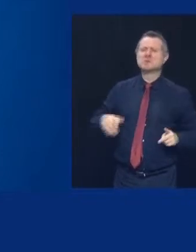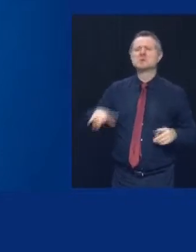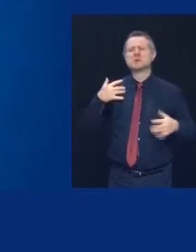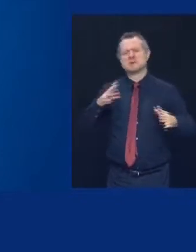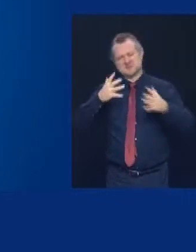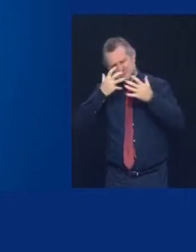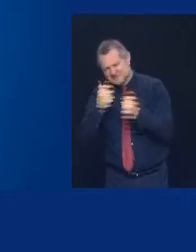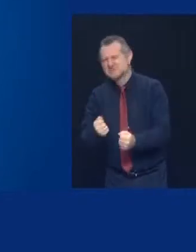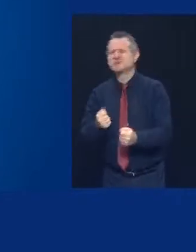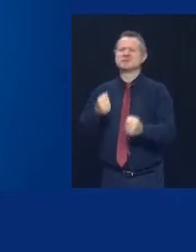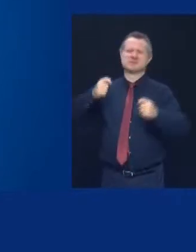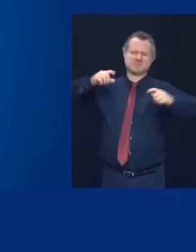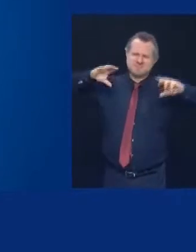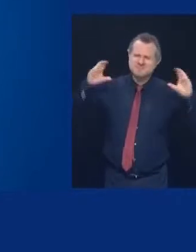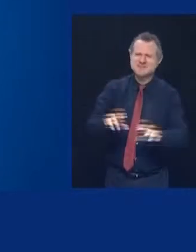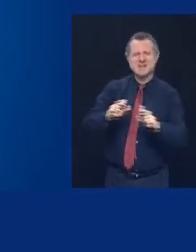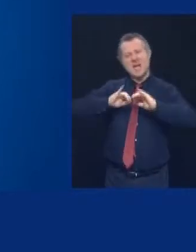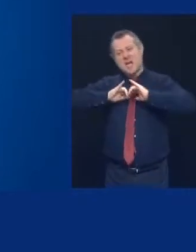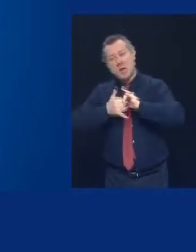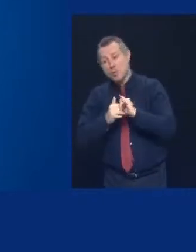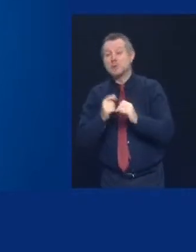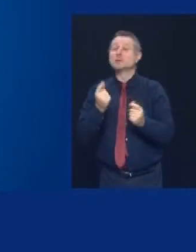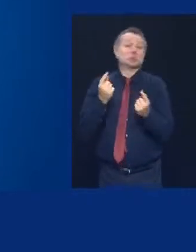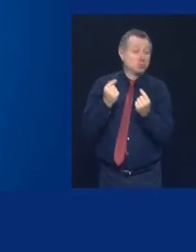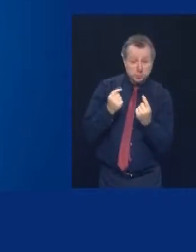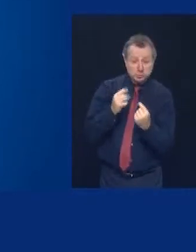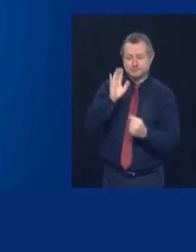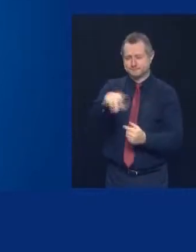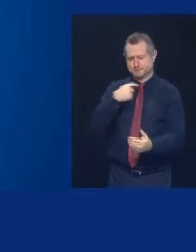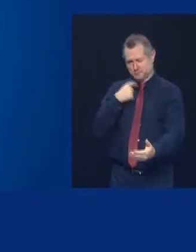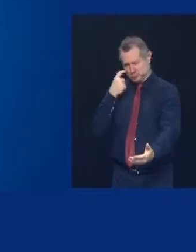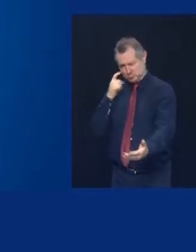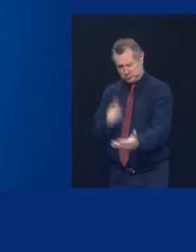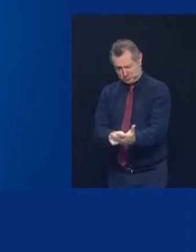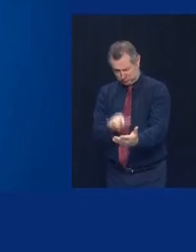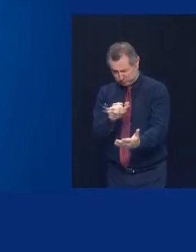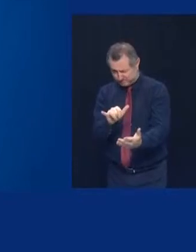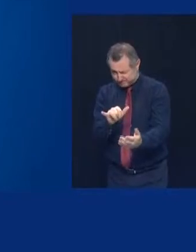Detect the smallest outbreak as soon as it happens.